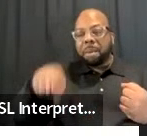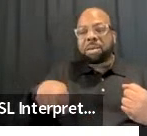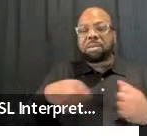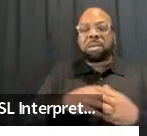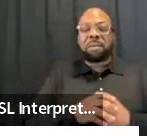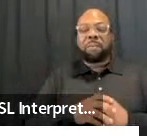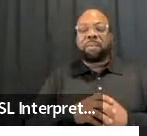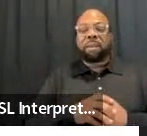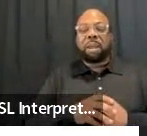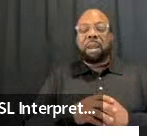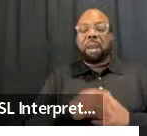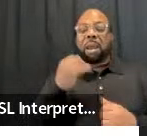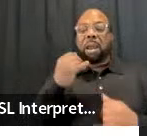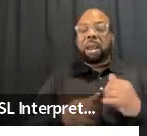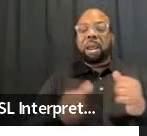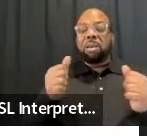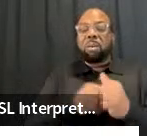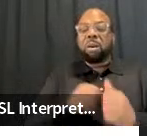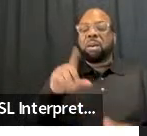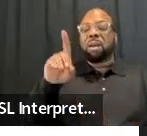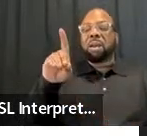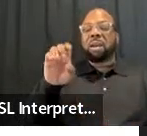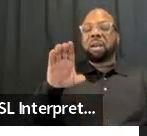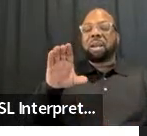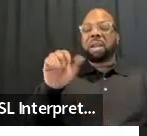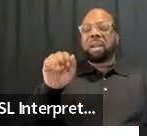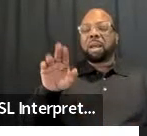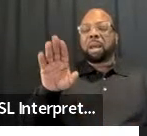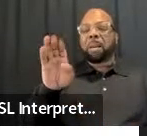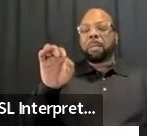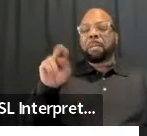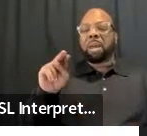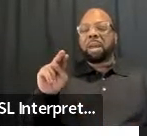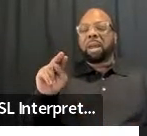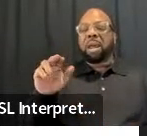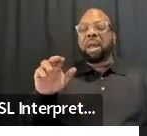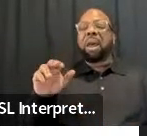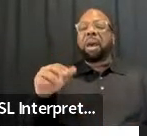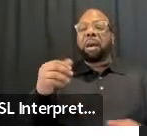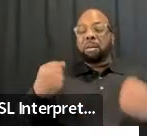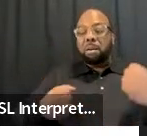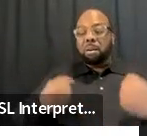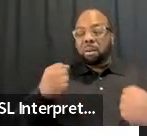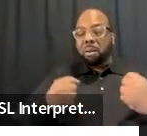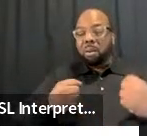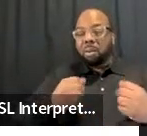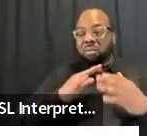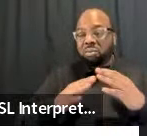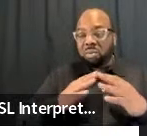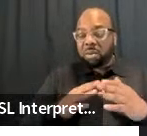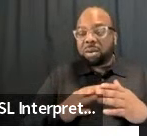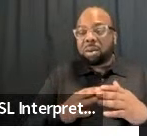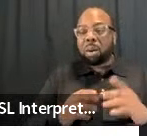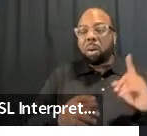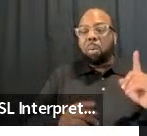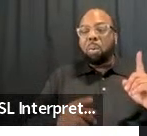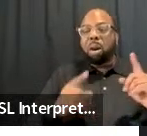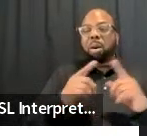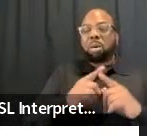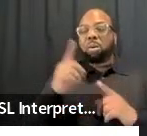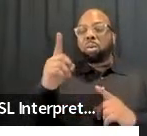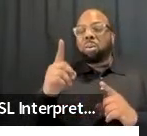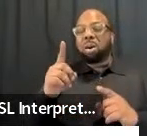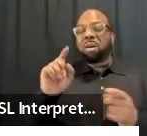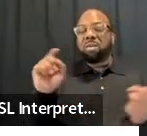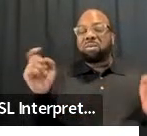Finally, when it comes to decarbonizing our transportation, I want to emphasize that we realize that a one-to-one transition of the city's